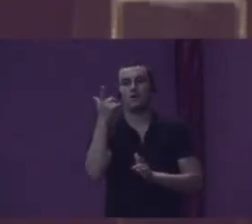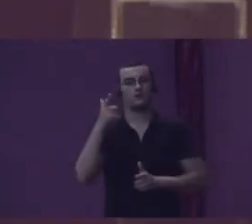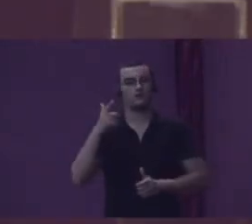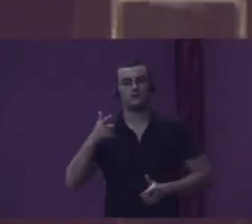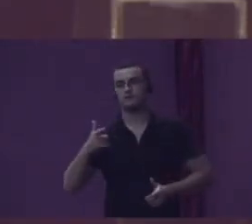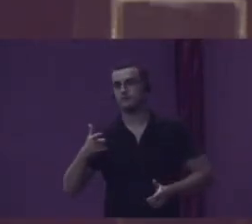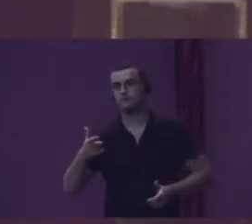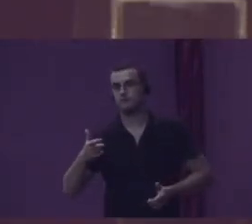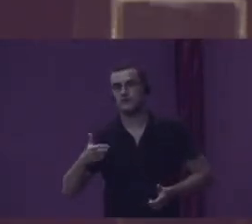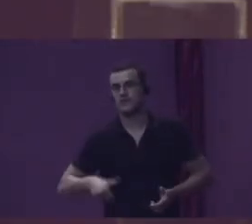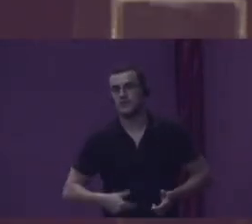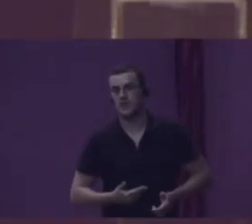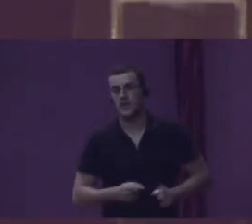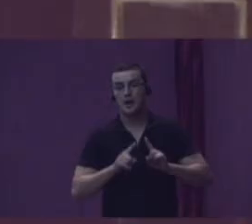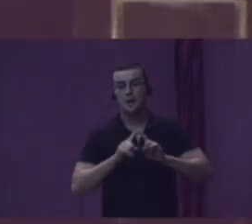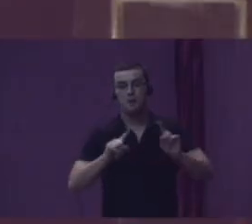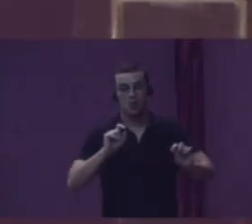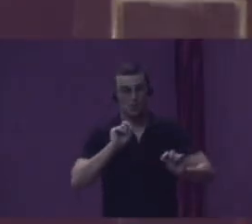don't need them are not.